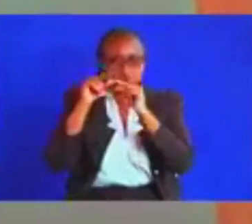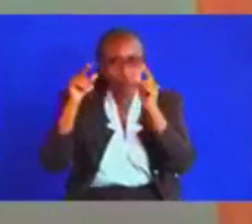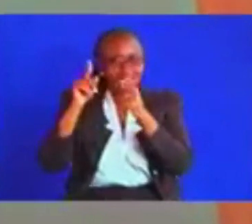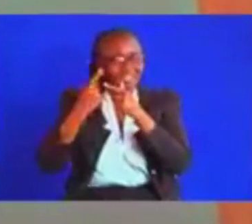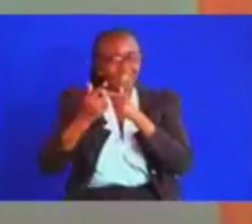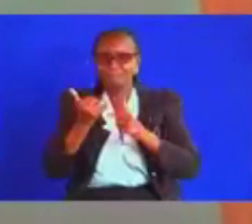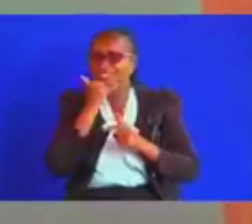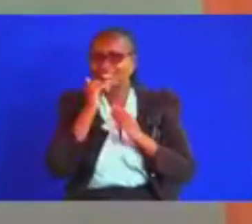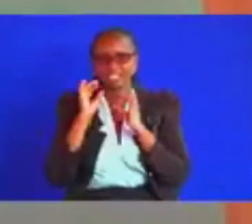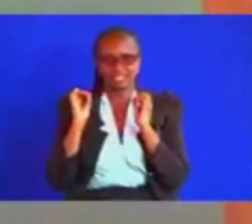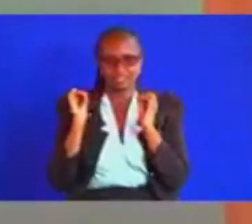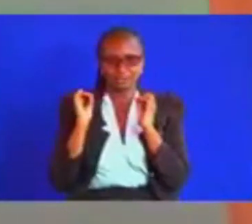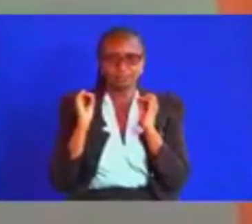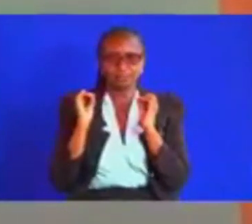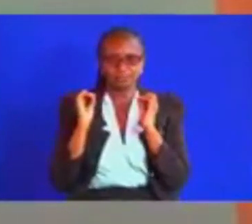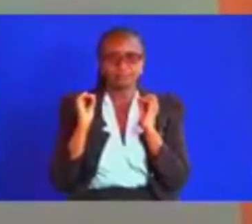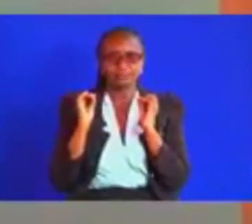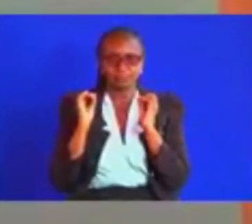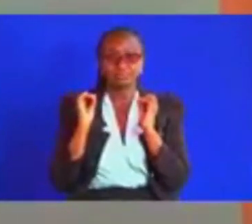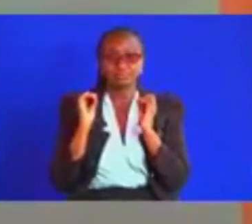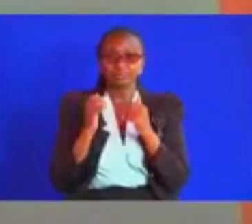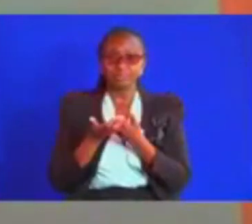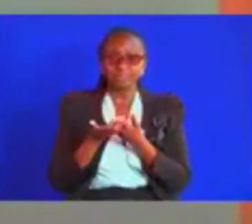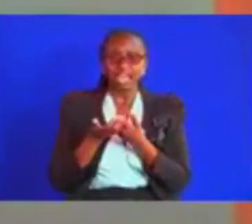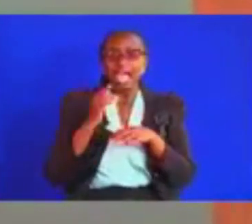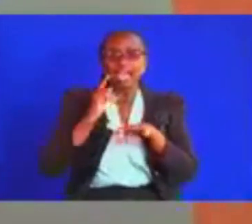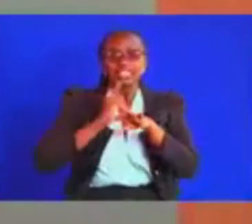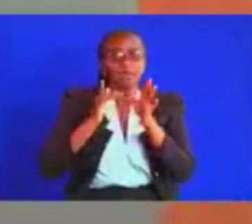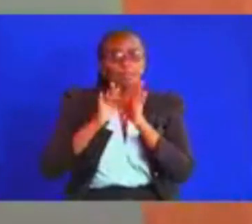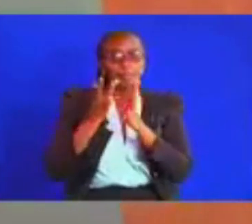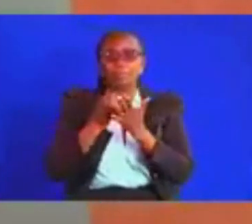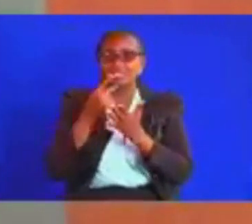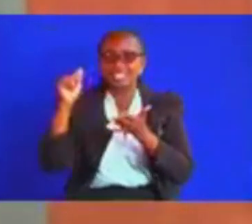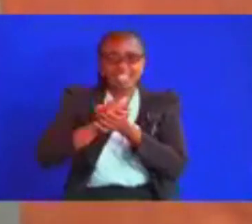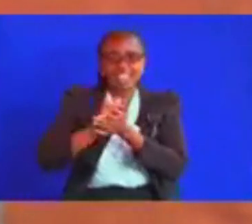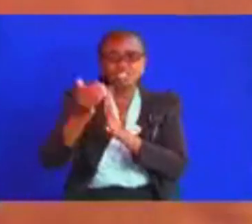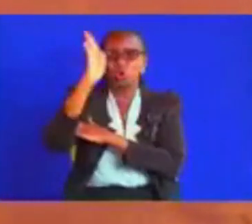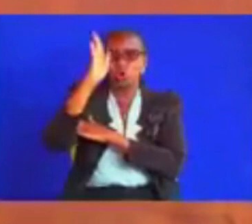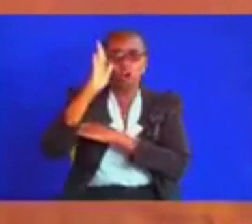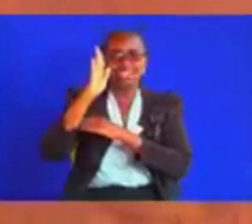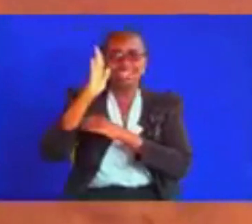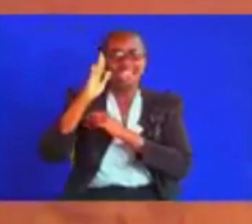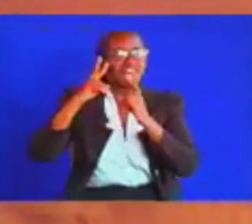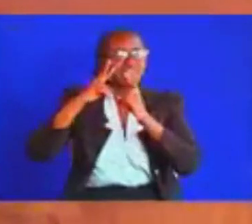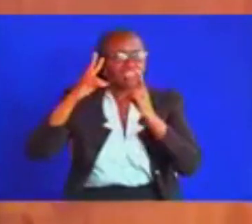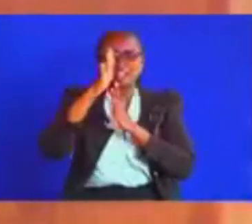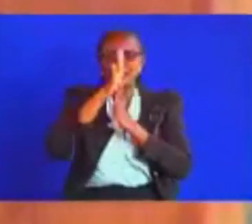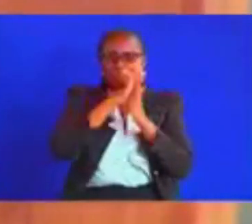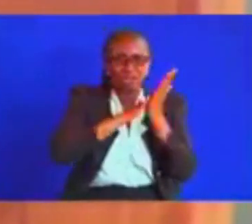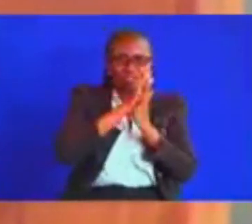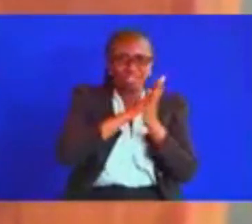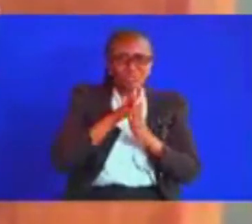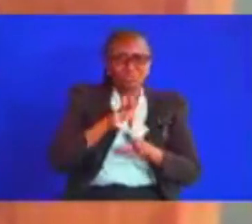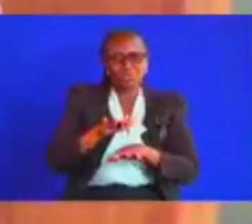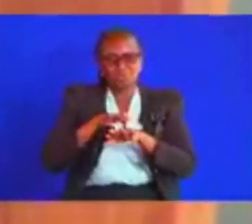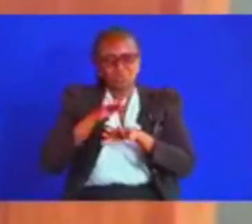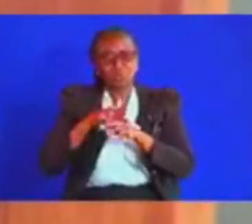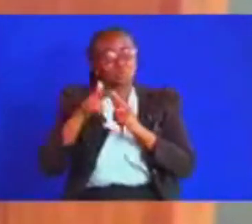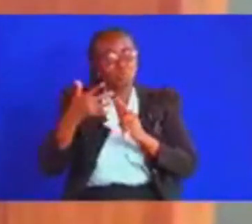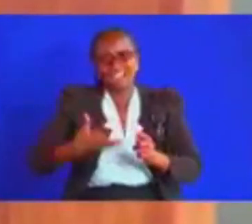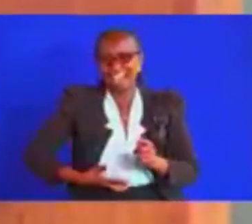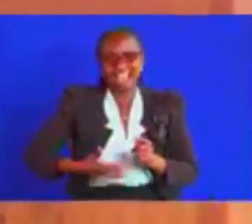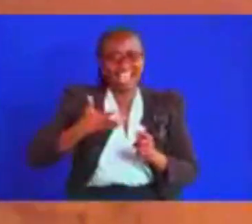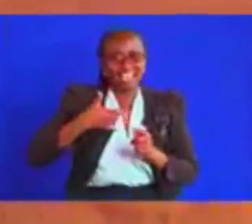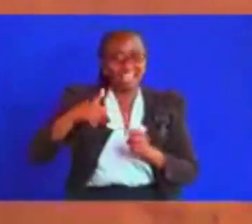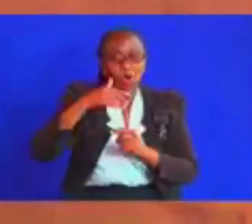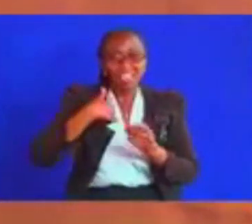error. So when the Bible says the Lord is gracious and compassionate, slow to anger, we have a